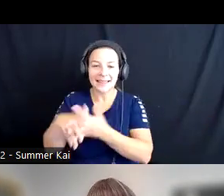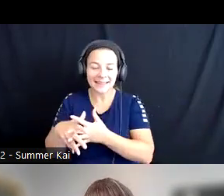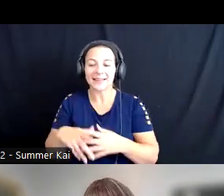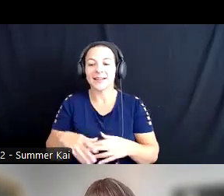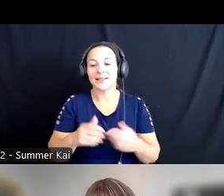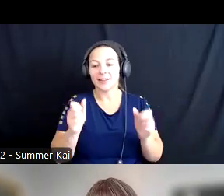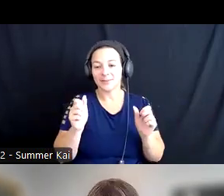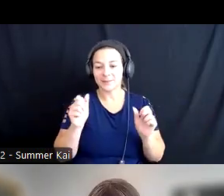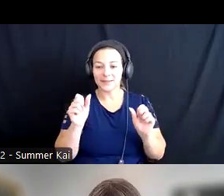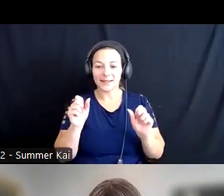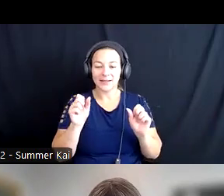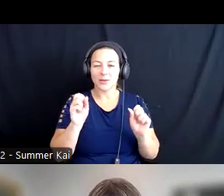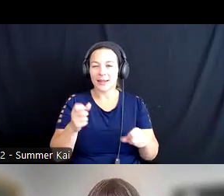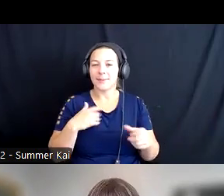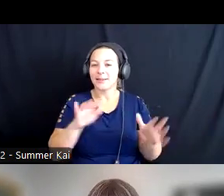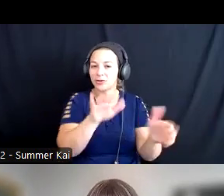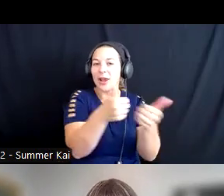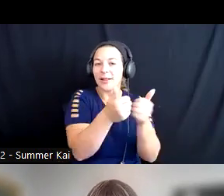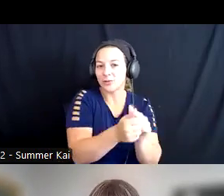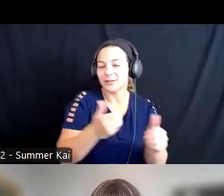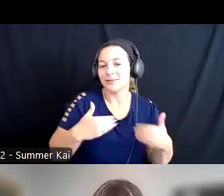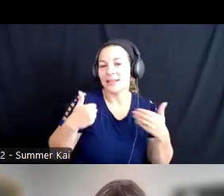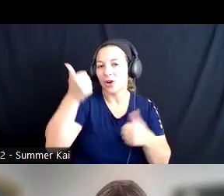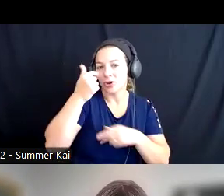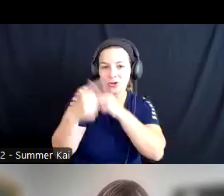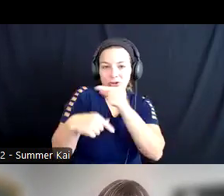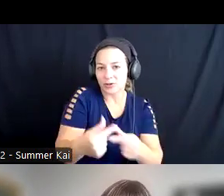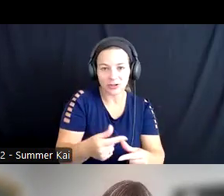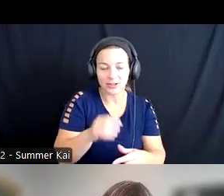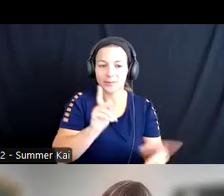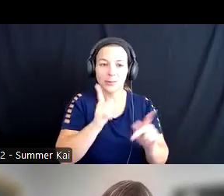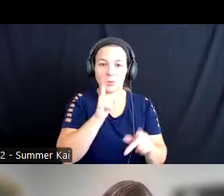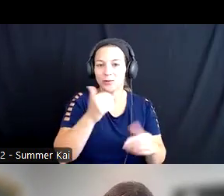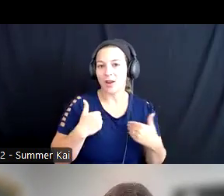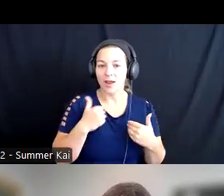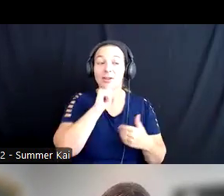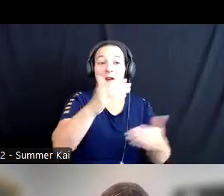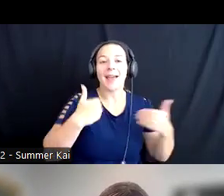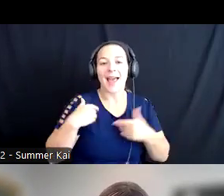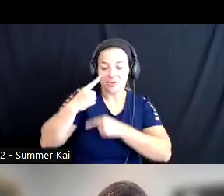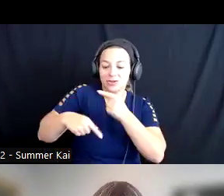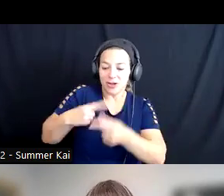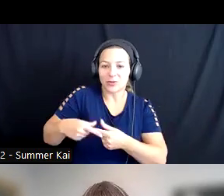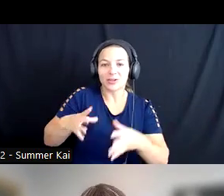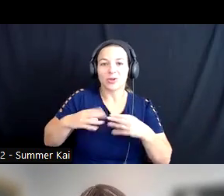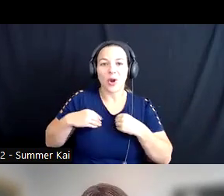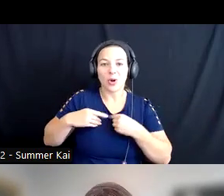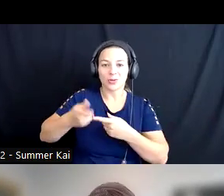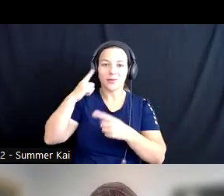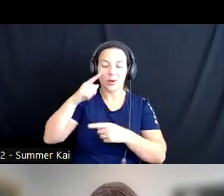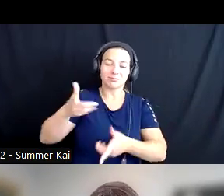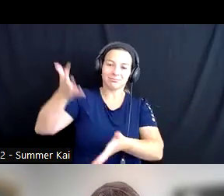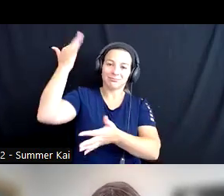to bequest to younger generations among folks that have not had that generational ownership. In